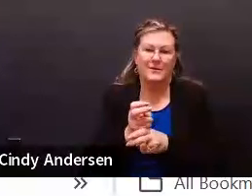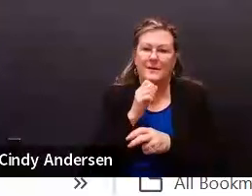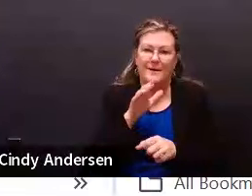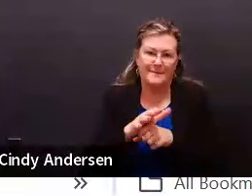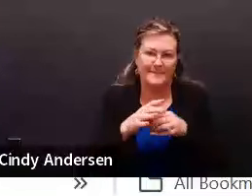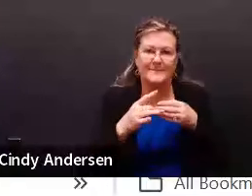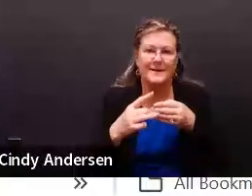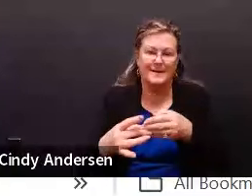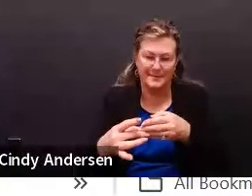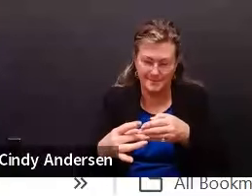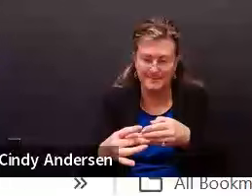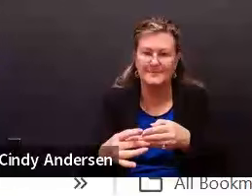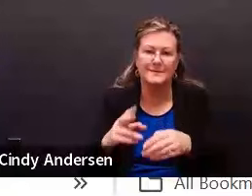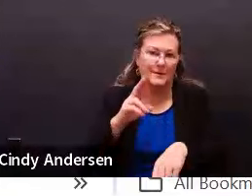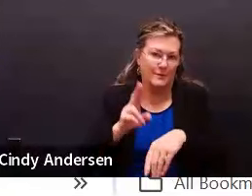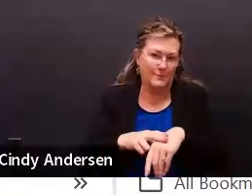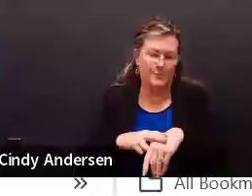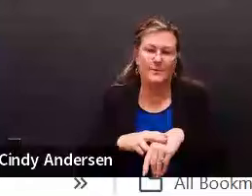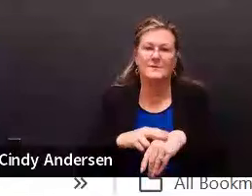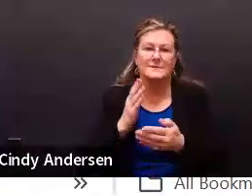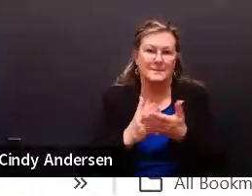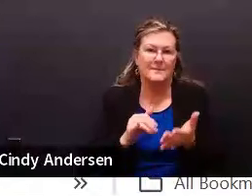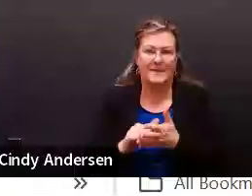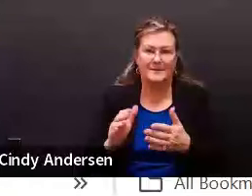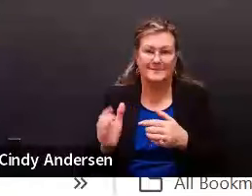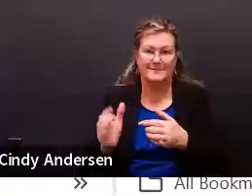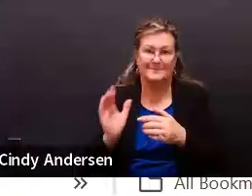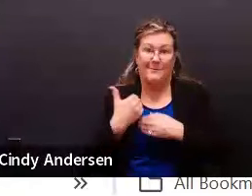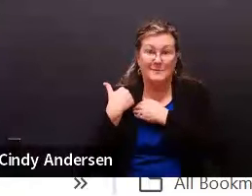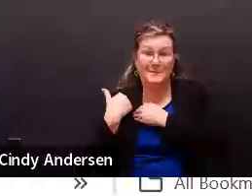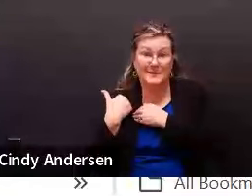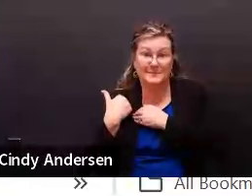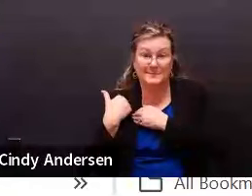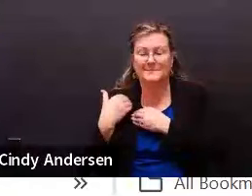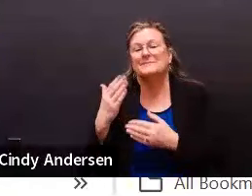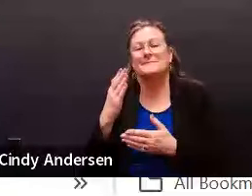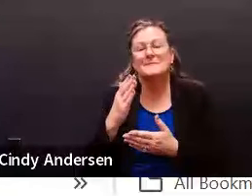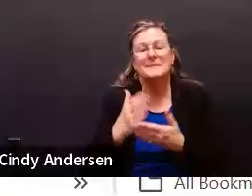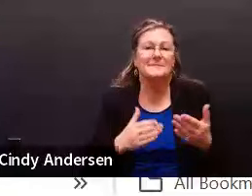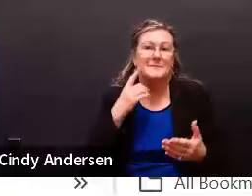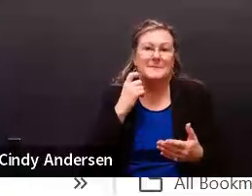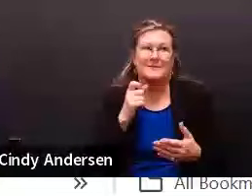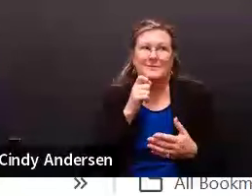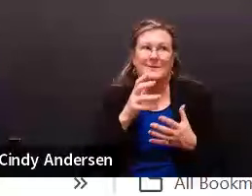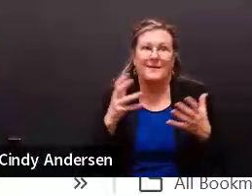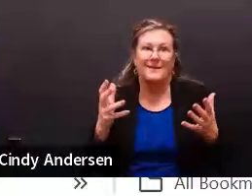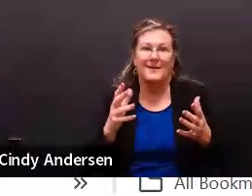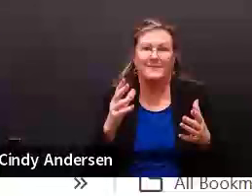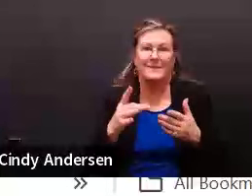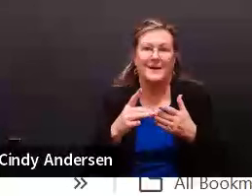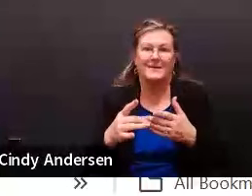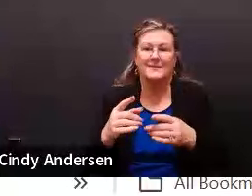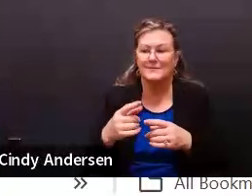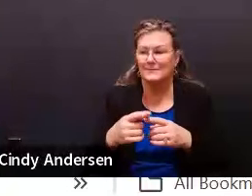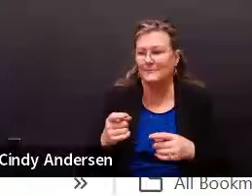guidance, certainly, and that certainly some of that is on us, and, you know, some of that is also the fact that there isn't a whole lot of guidance from ESSA. So we